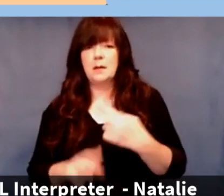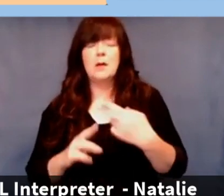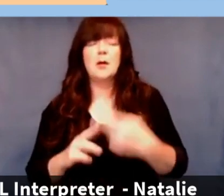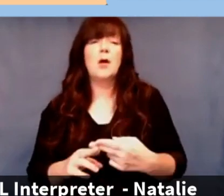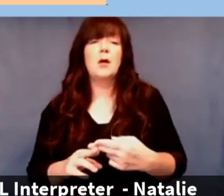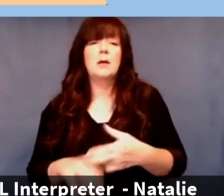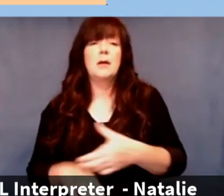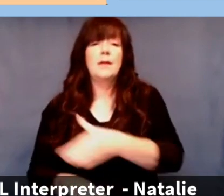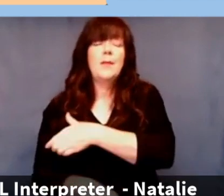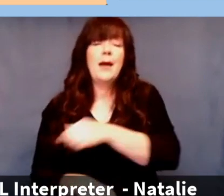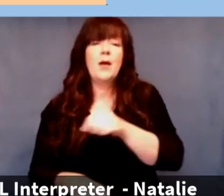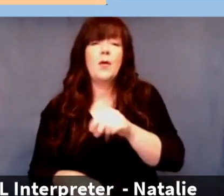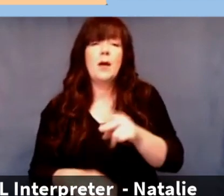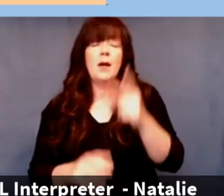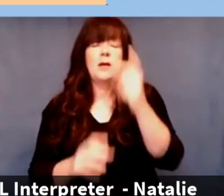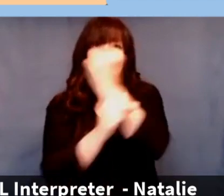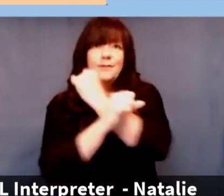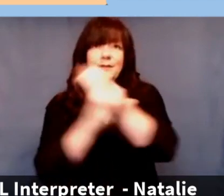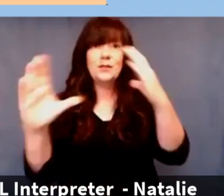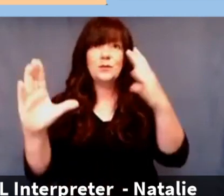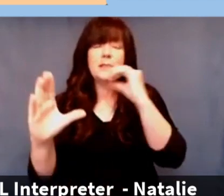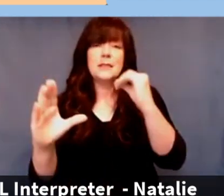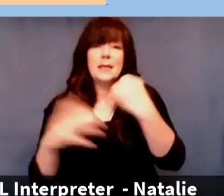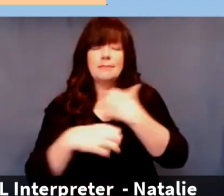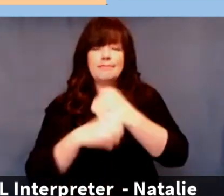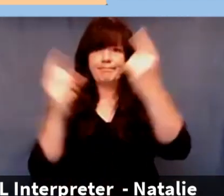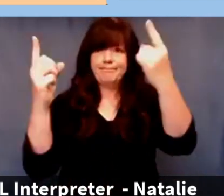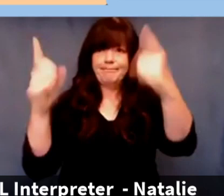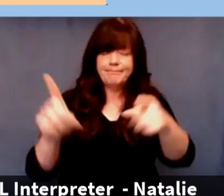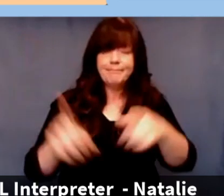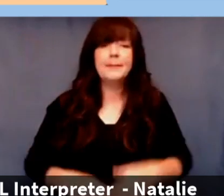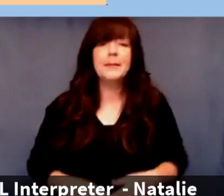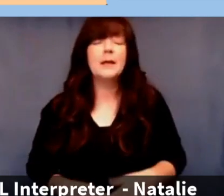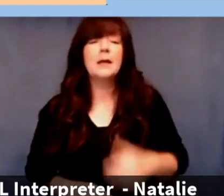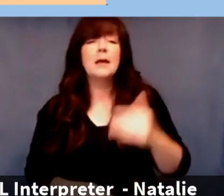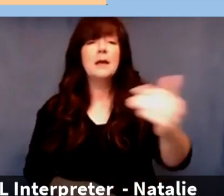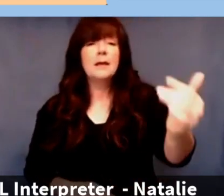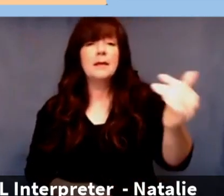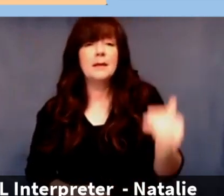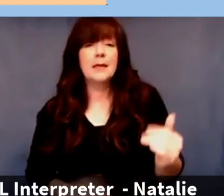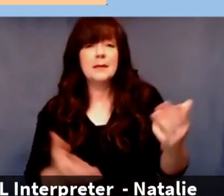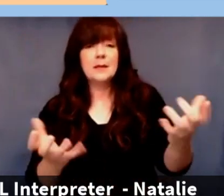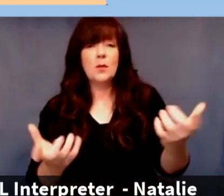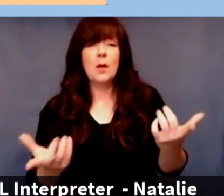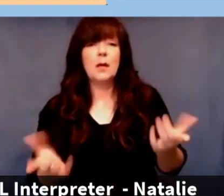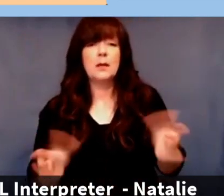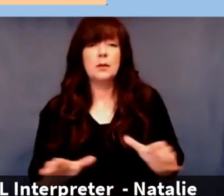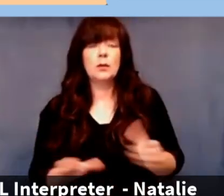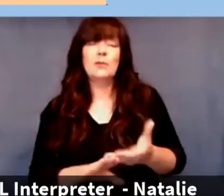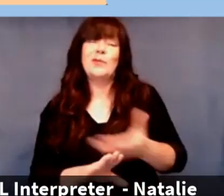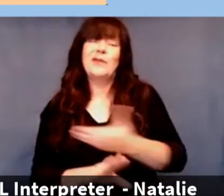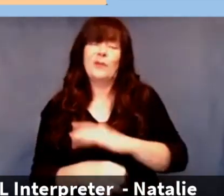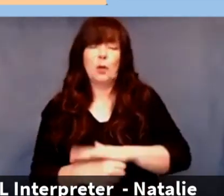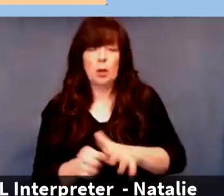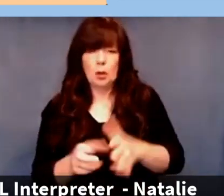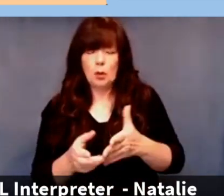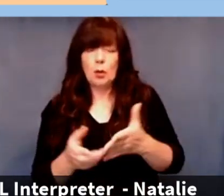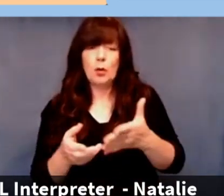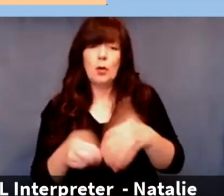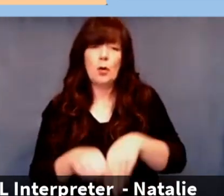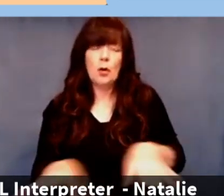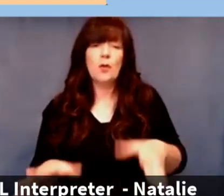visualization and manifestation. And then the next one I want to do is even before COVID, I wanted to do it,